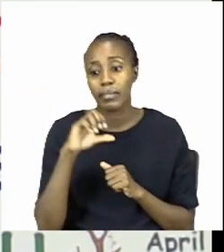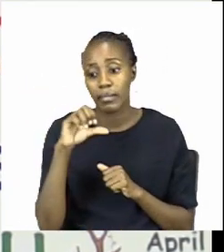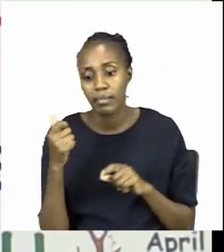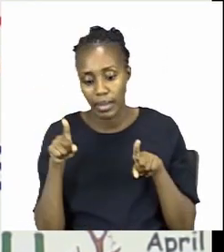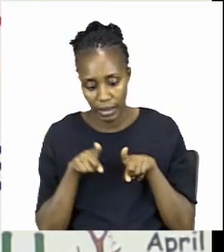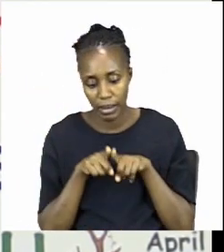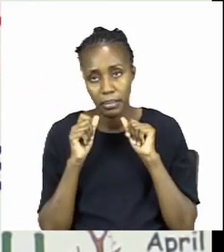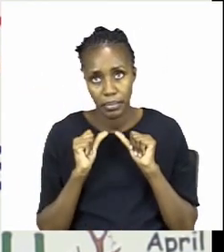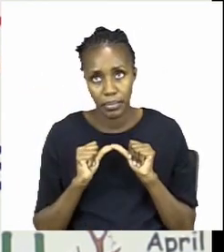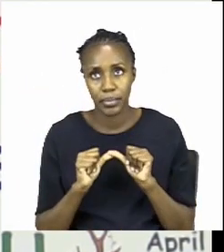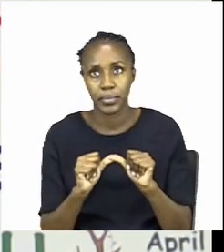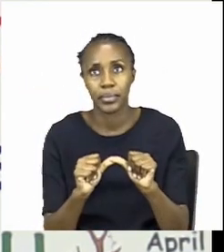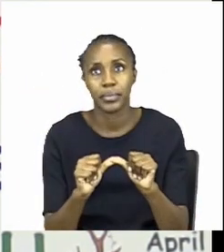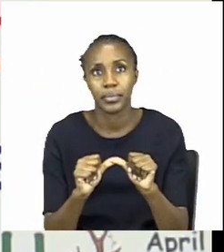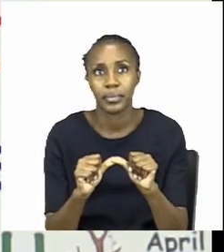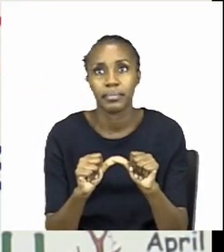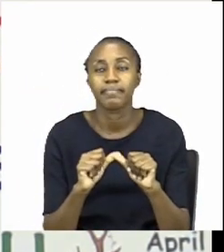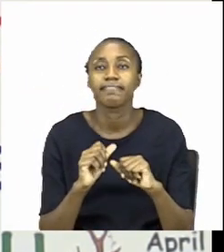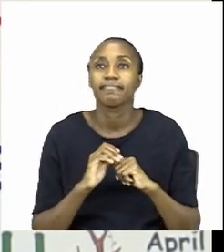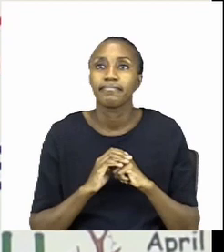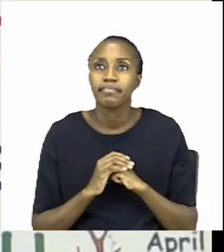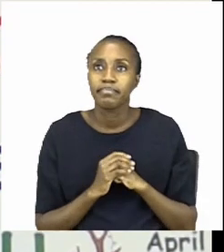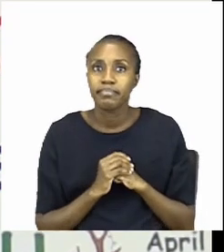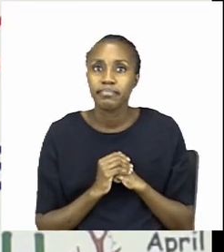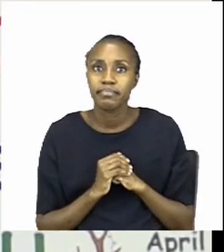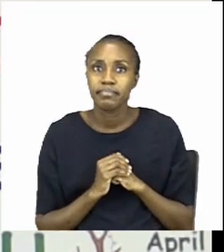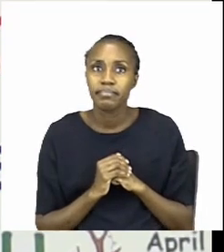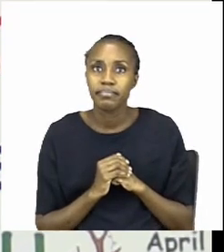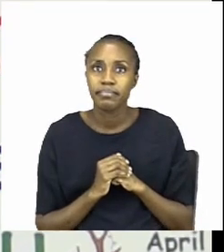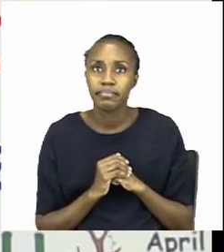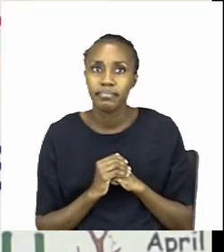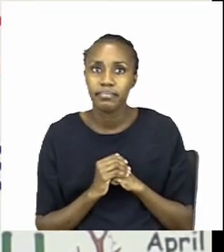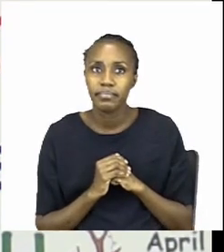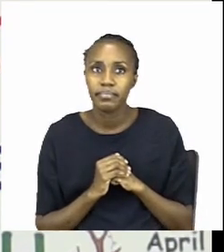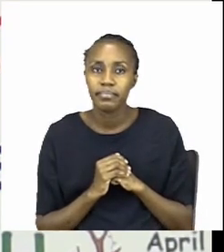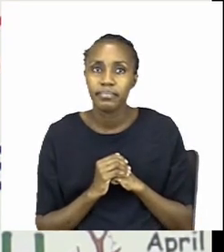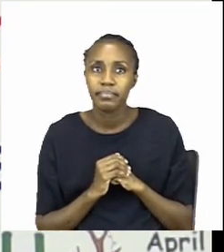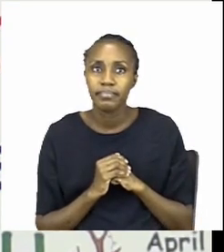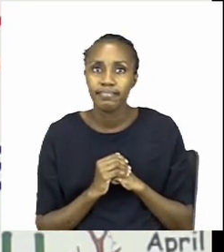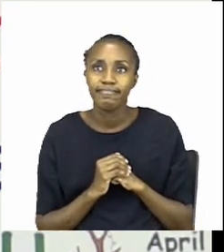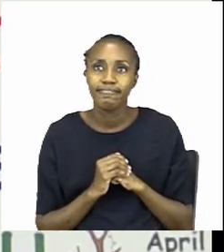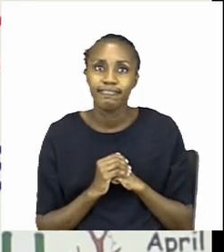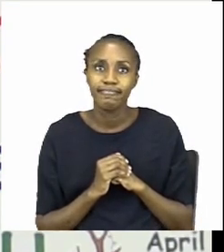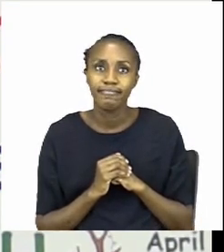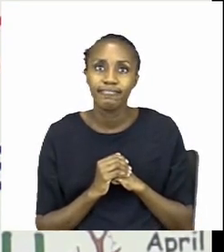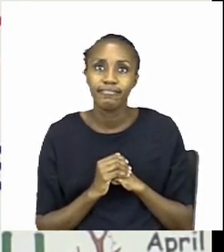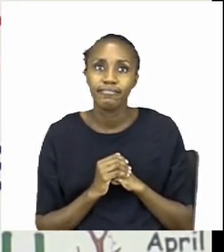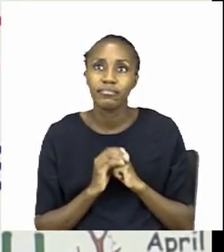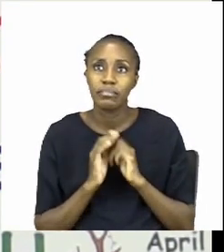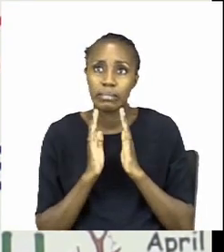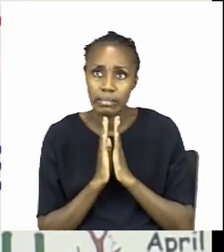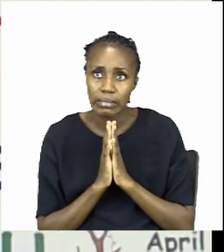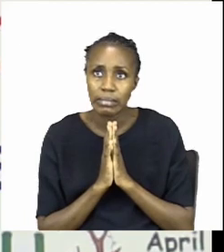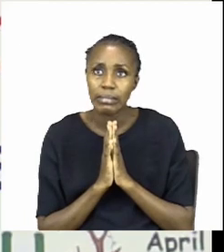the answer, then you must draw a line to match each number. Now everyone, I want you to try and